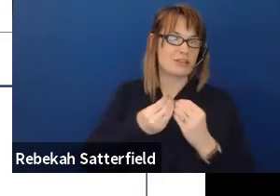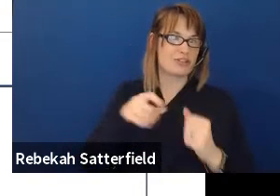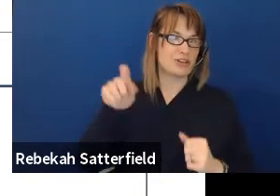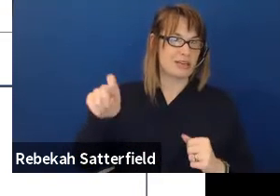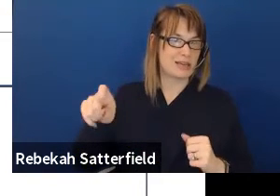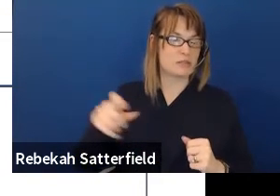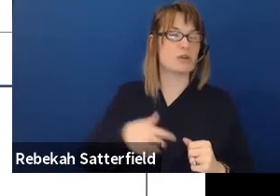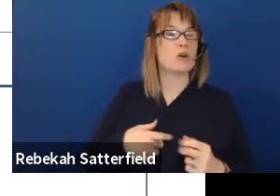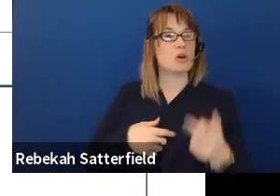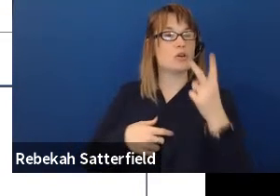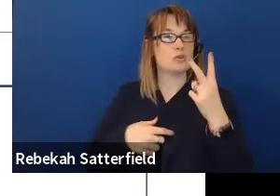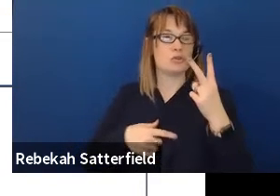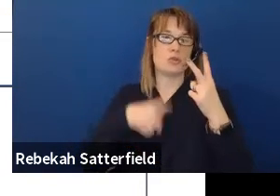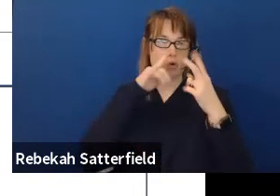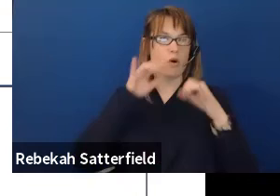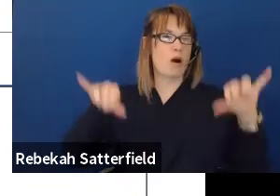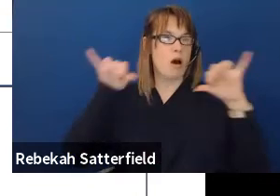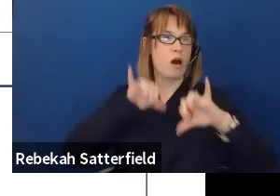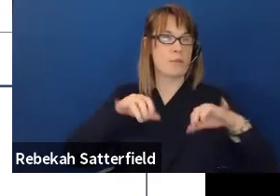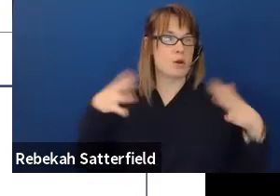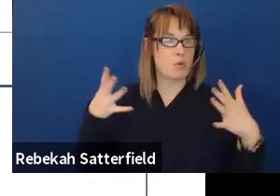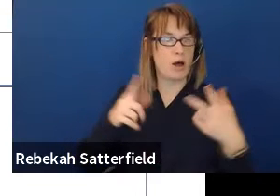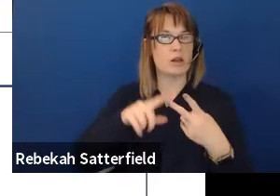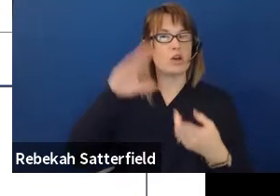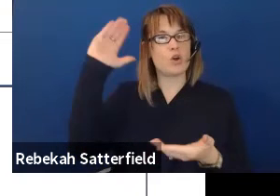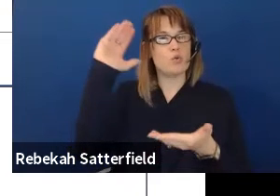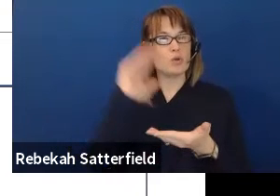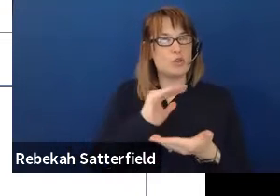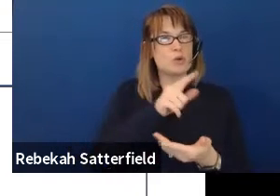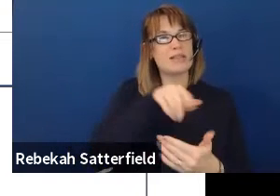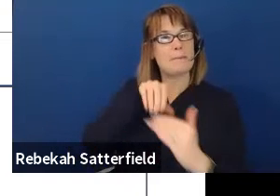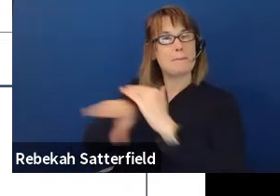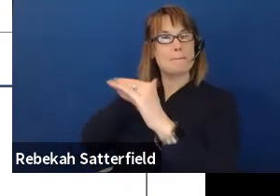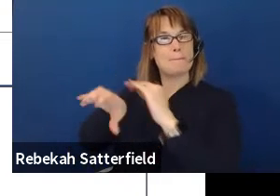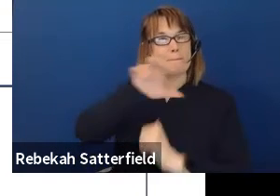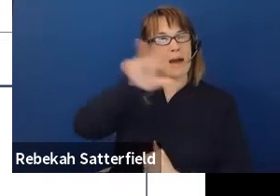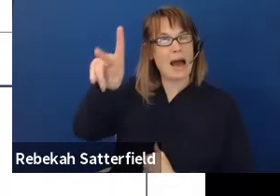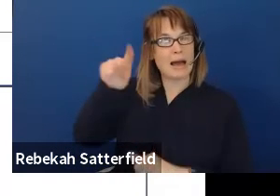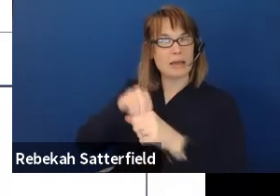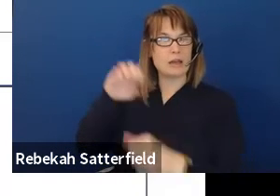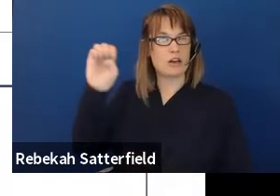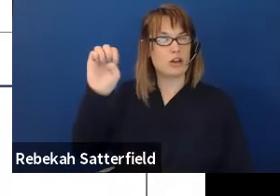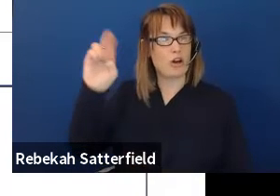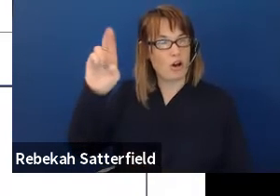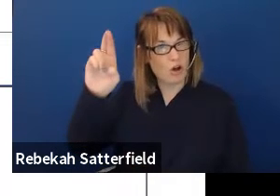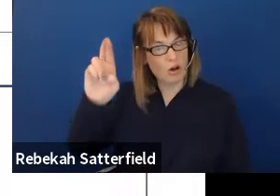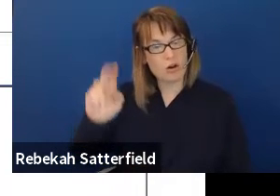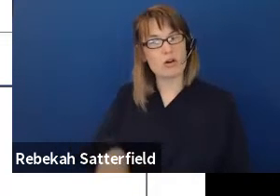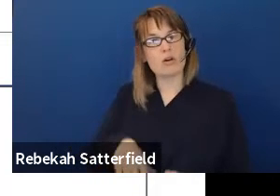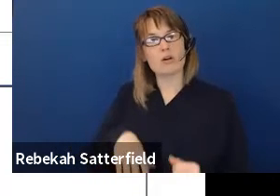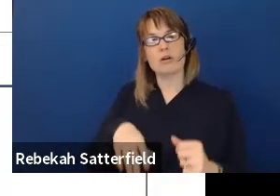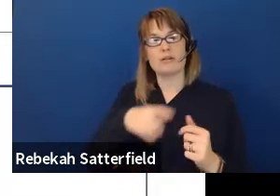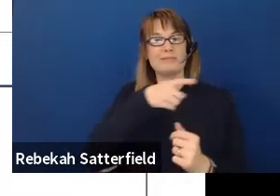most common use cases across the country are reducing readmissions for patients with chronic conditions, and those can be